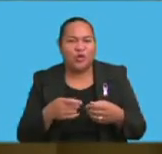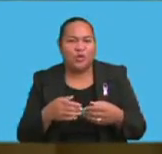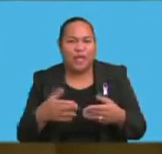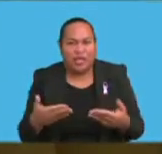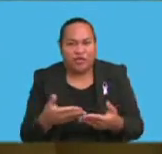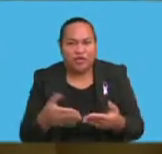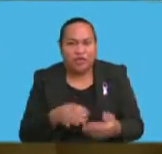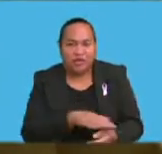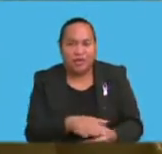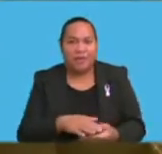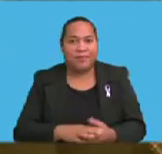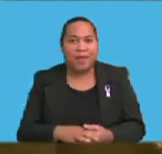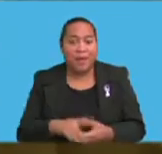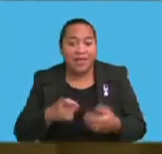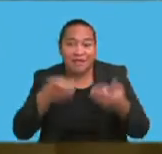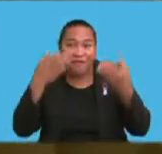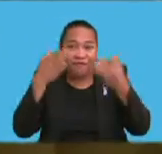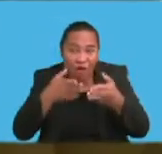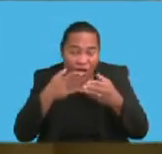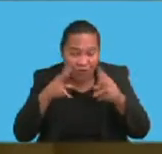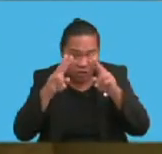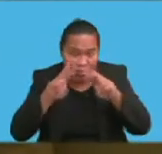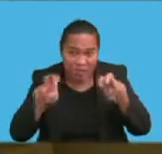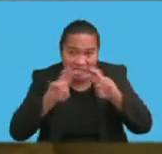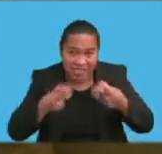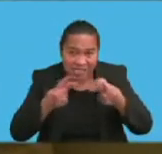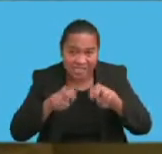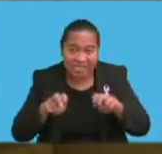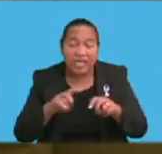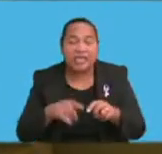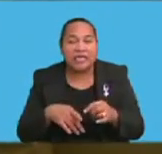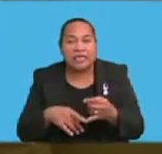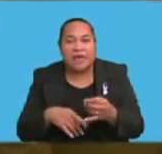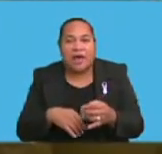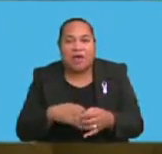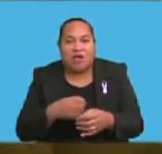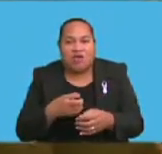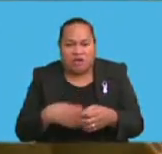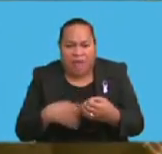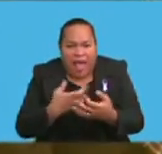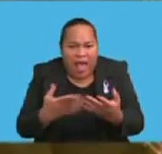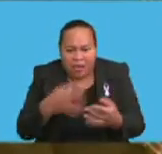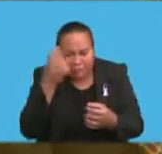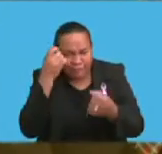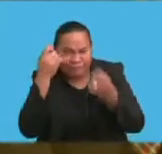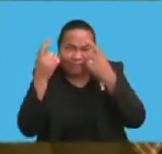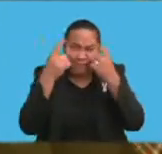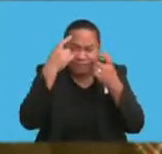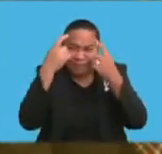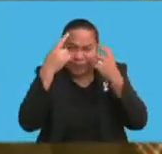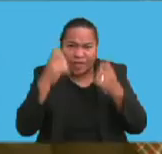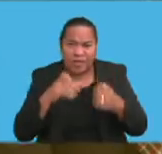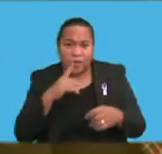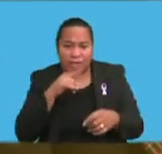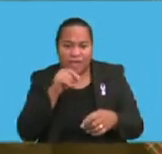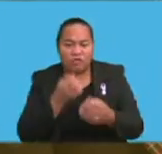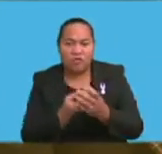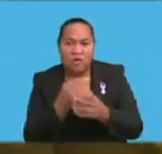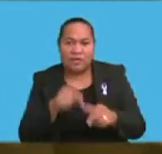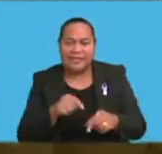But the focus of the research, as I've stated, is about resilient breeds, which will